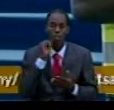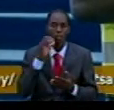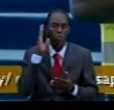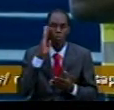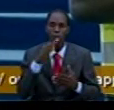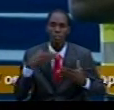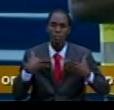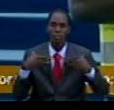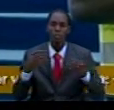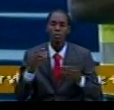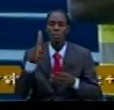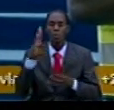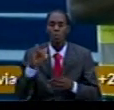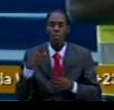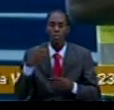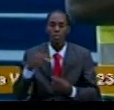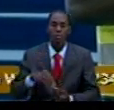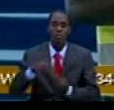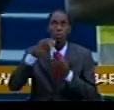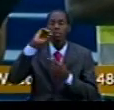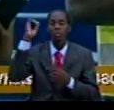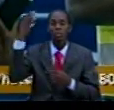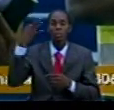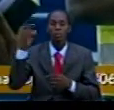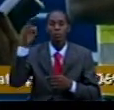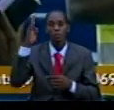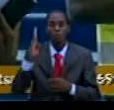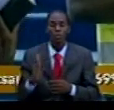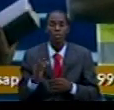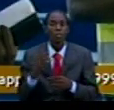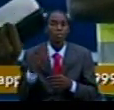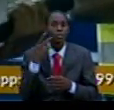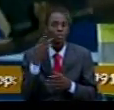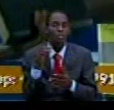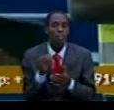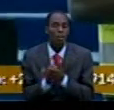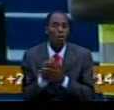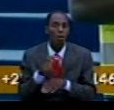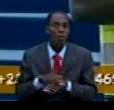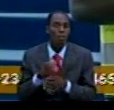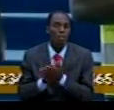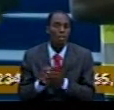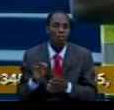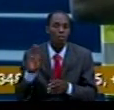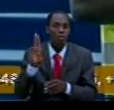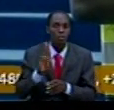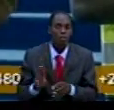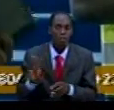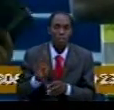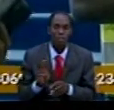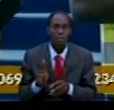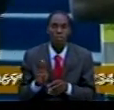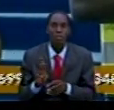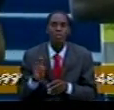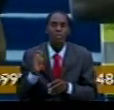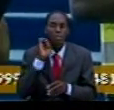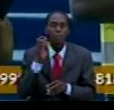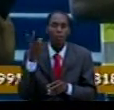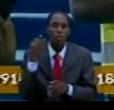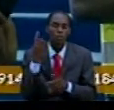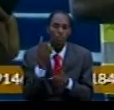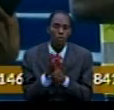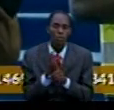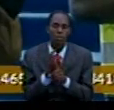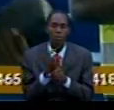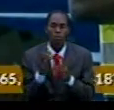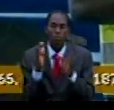God, when I came on Thursday, that first Thursday, I didn't even mind. I've forgotten about the leaves. I was pointing my hand on my